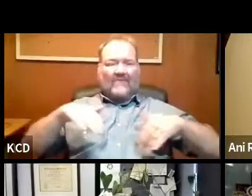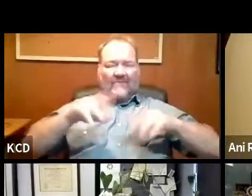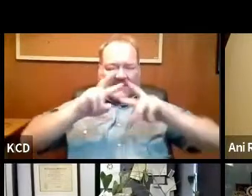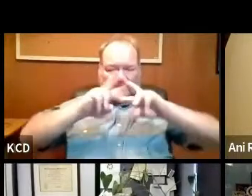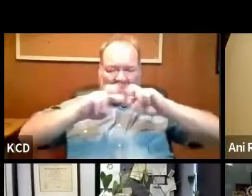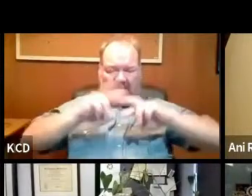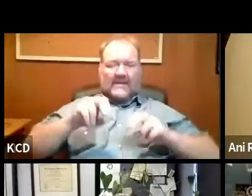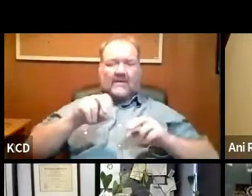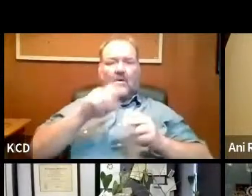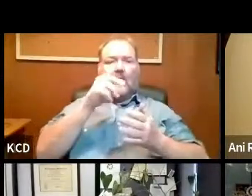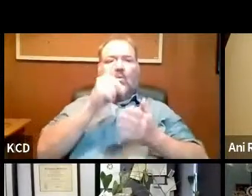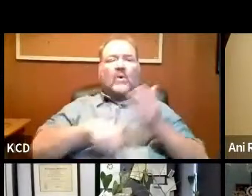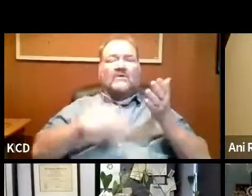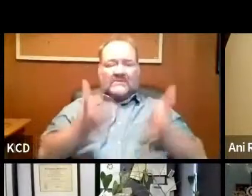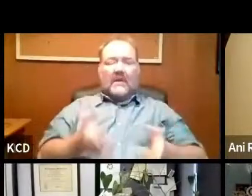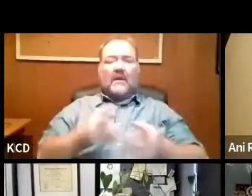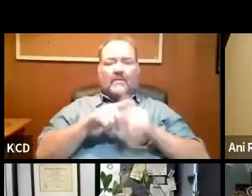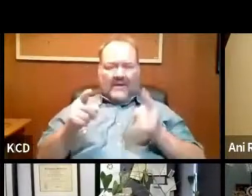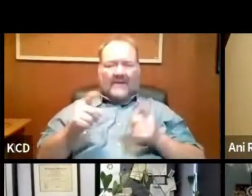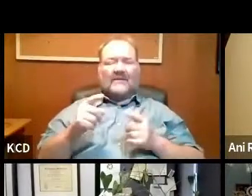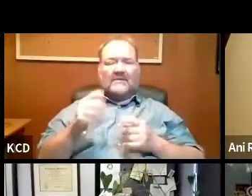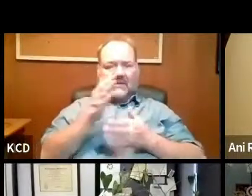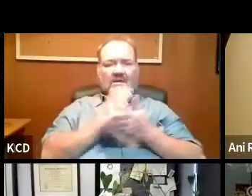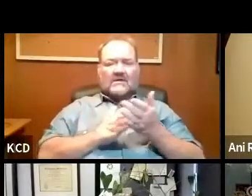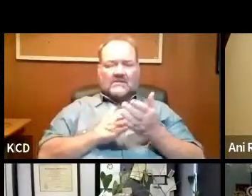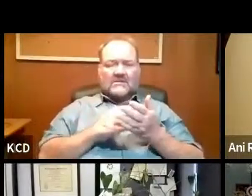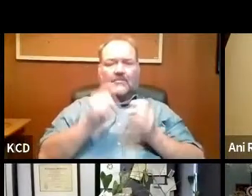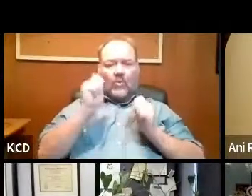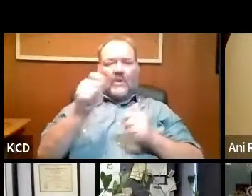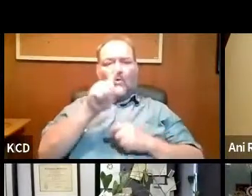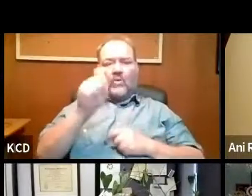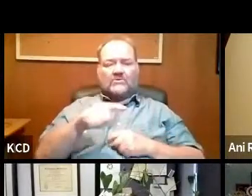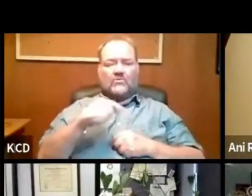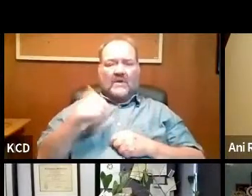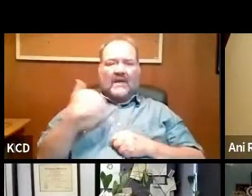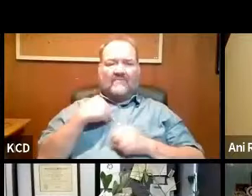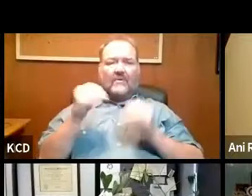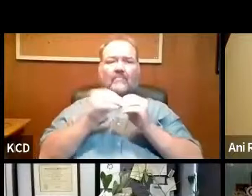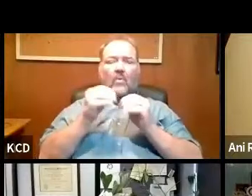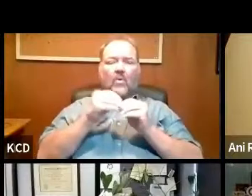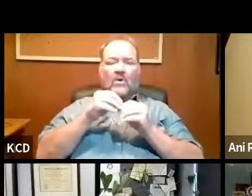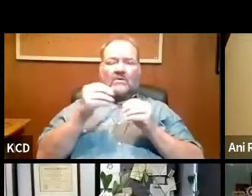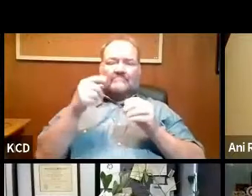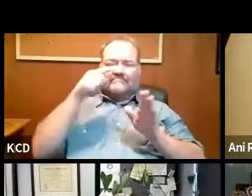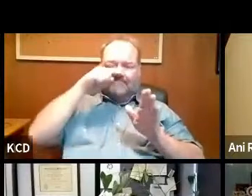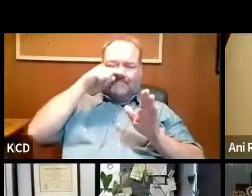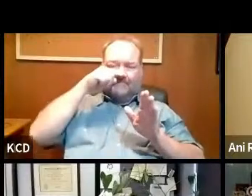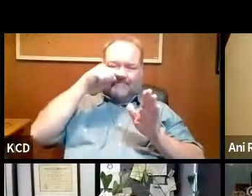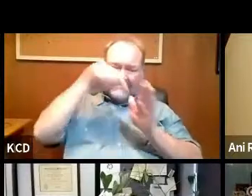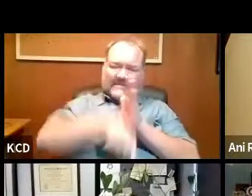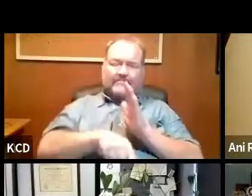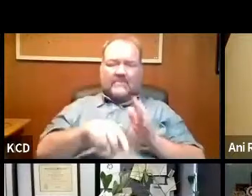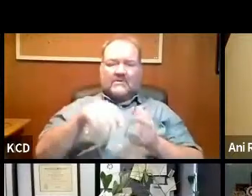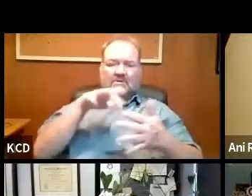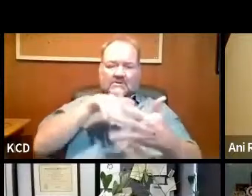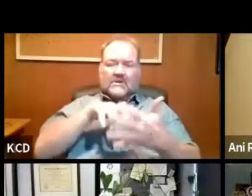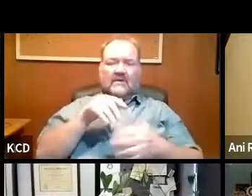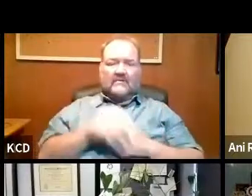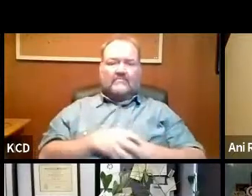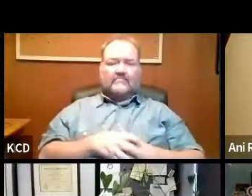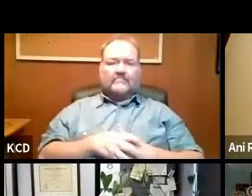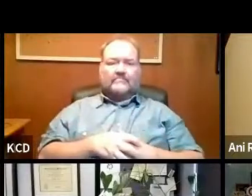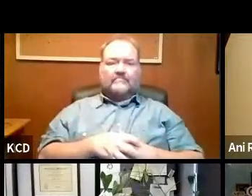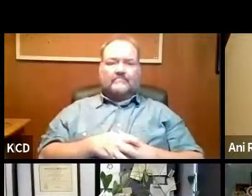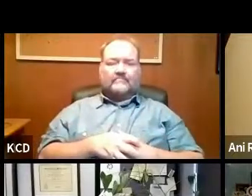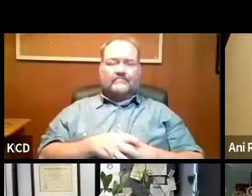was in there. But there were some quick questions we had, but we want to take a deeper dive in those. But I think theirs are out.